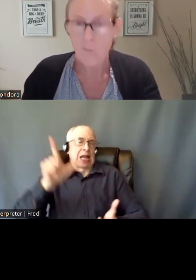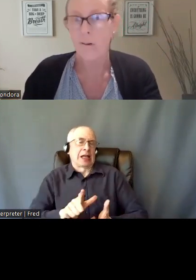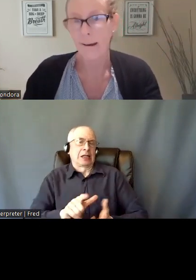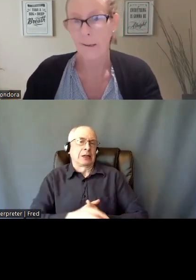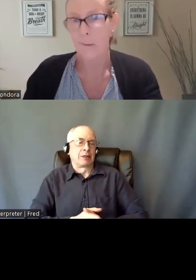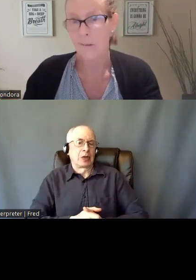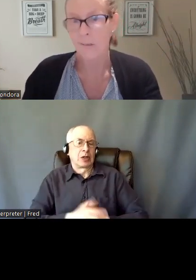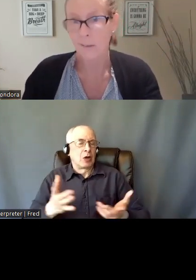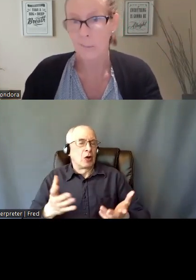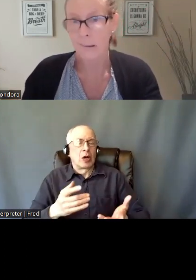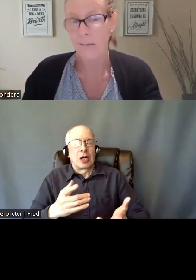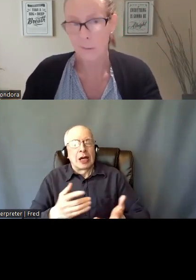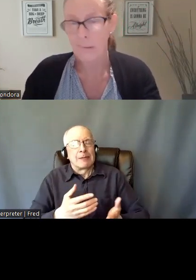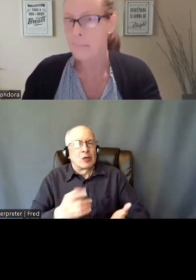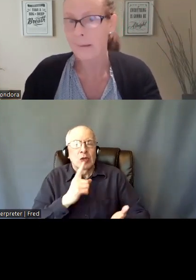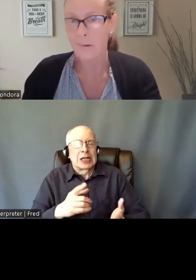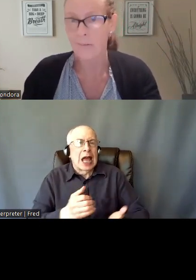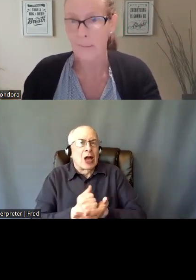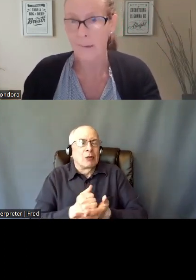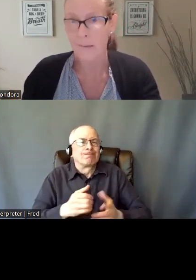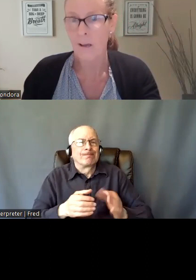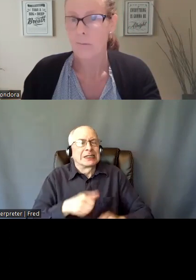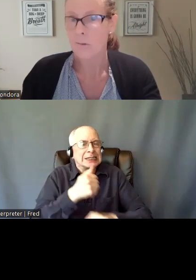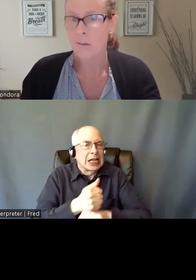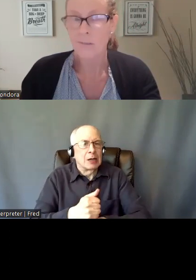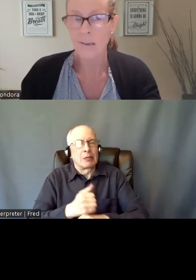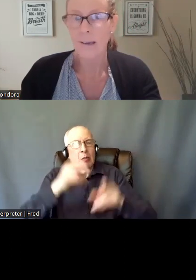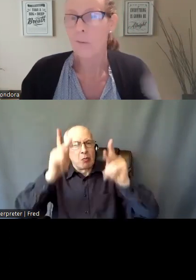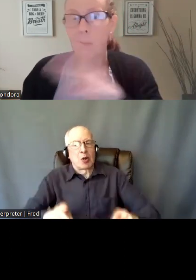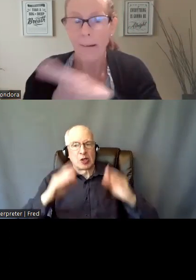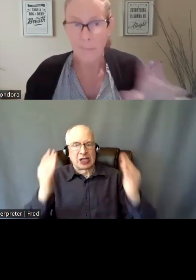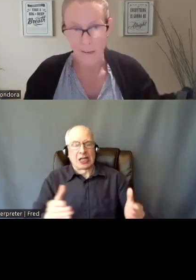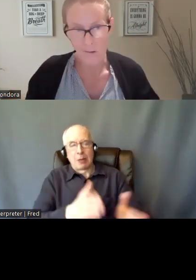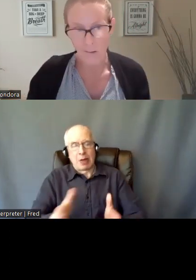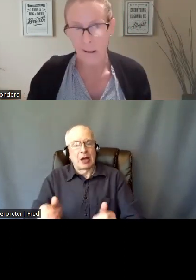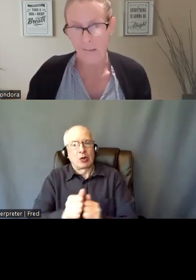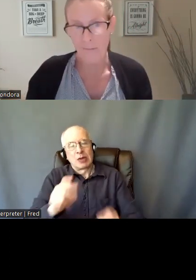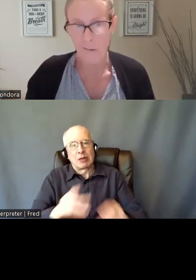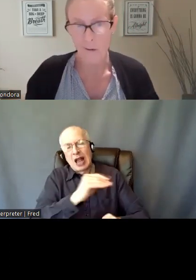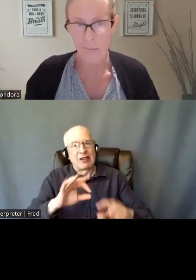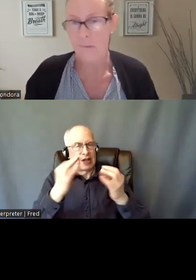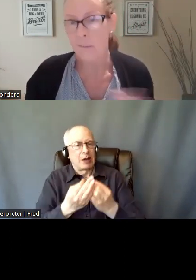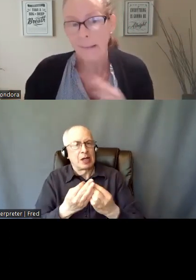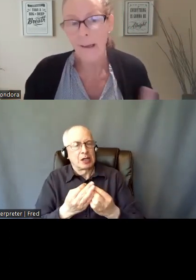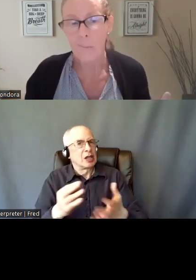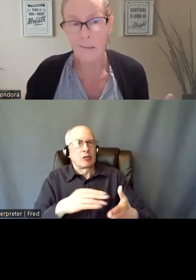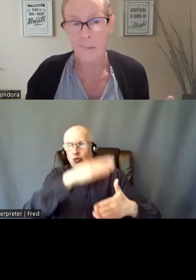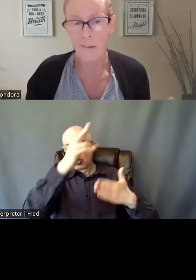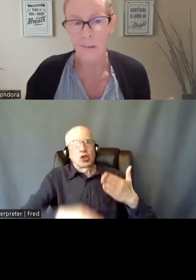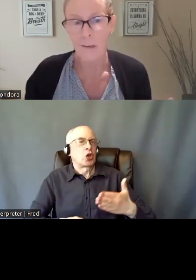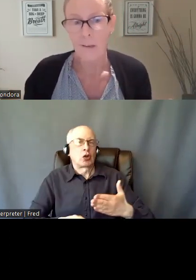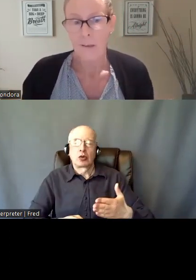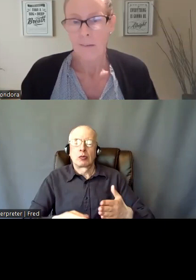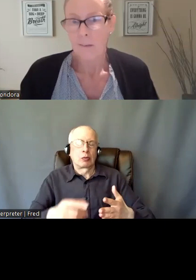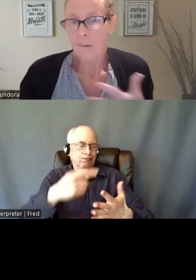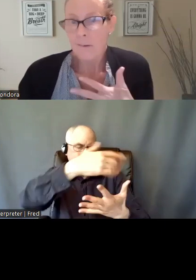and co-creating person-centered plans with people and their families results in a wide range of positive outcomes that really help